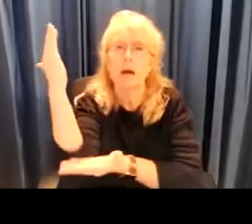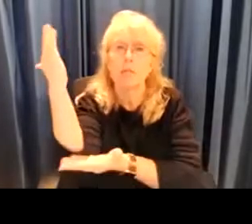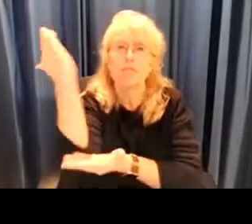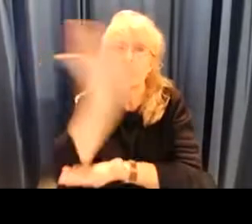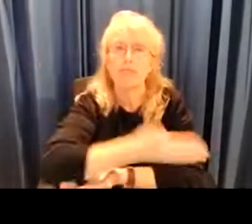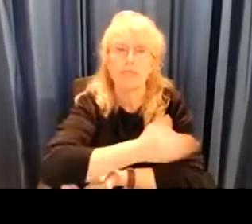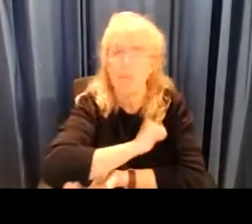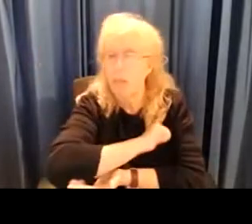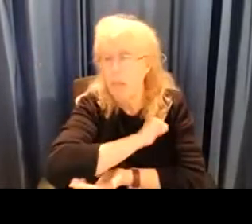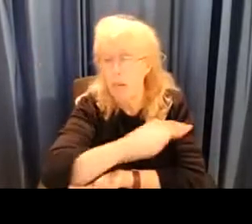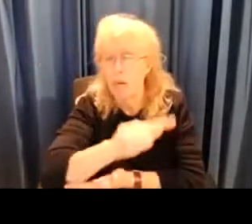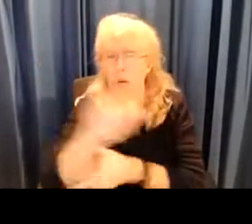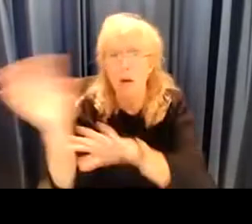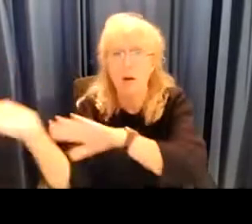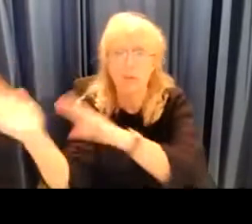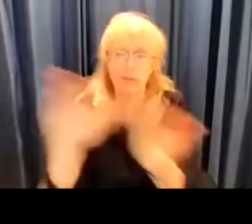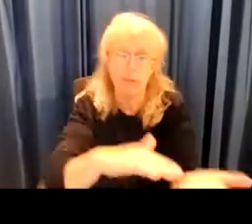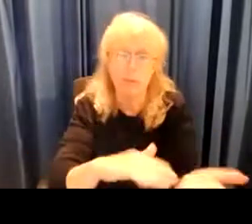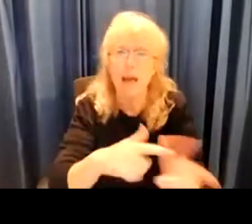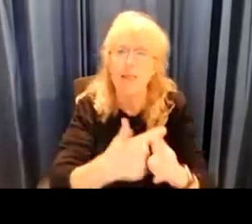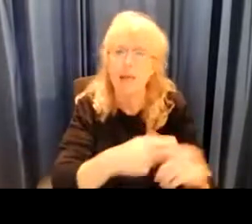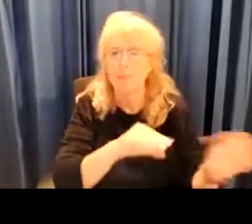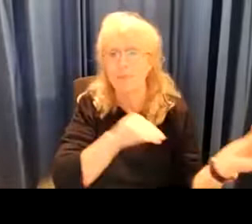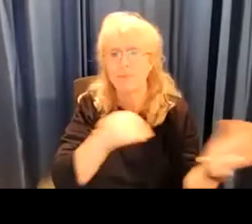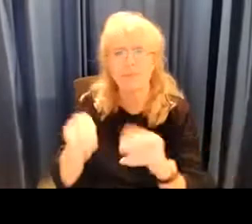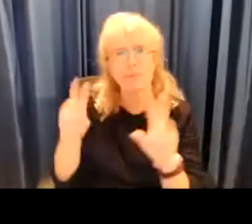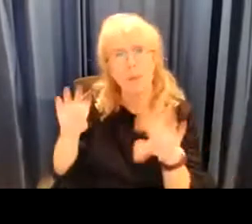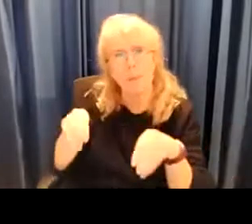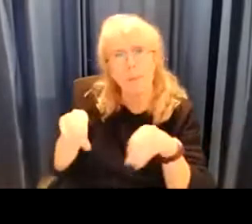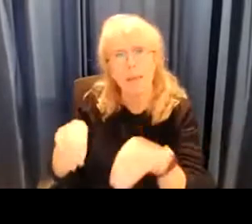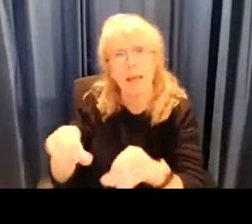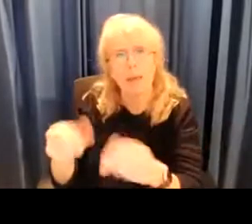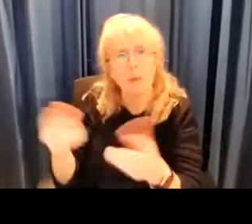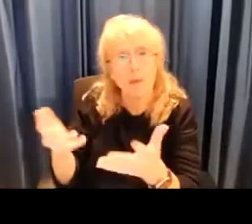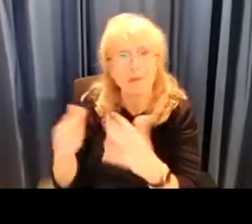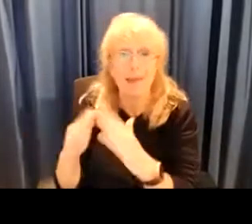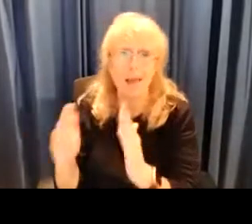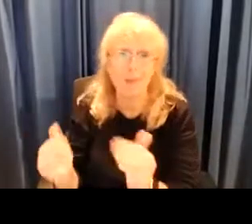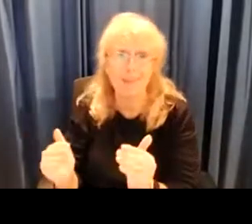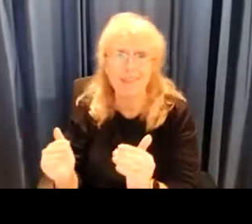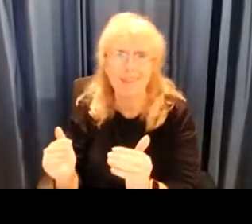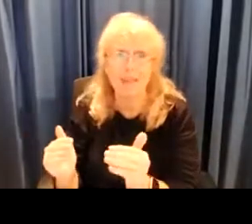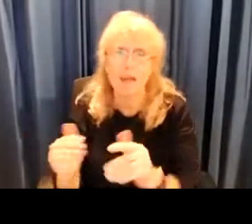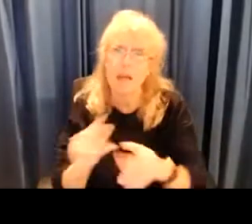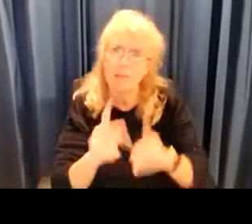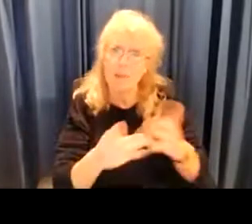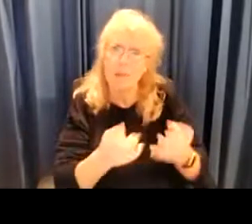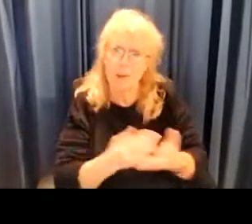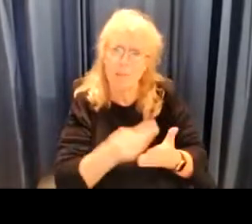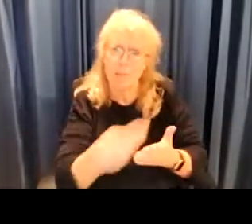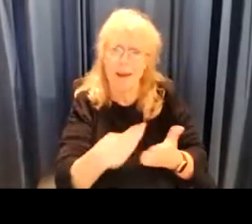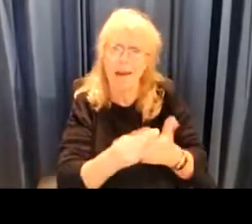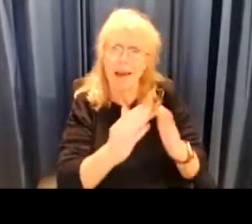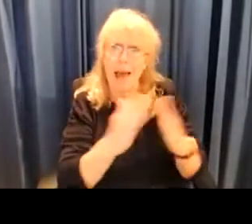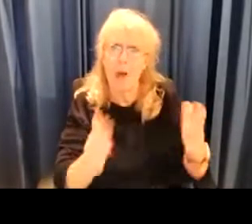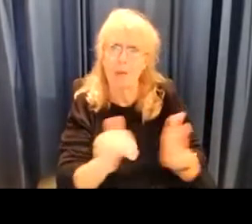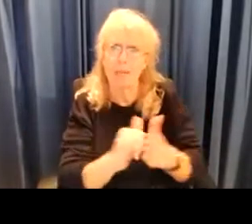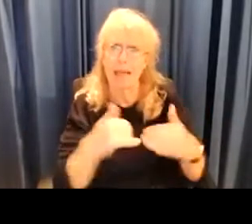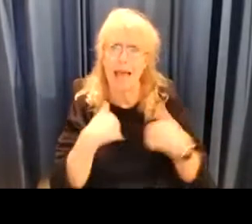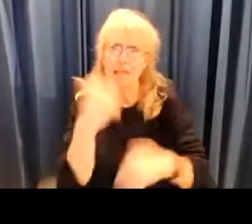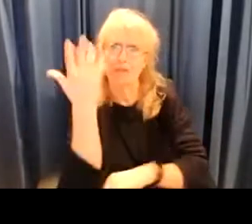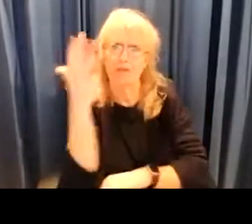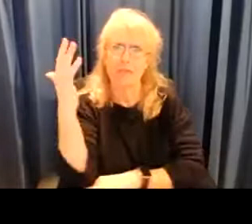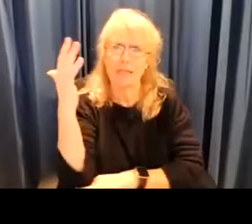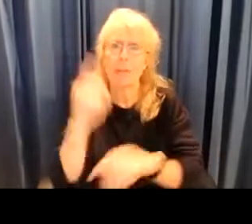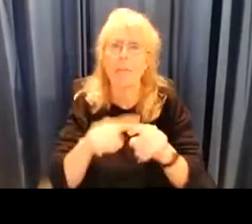But people really want to buy houses that have trees. And yet it's economically great for